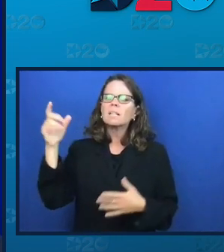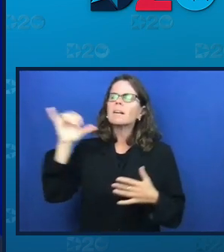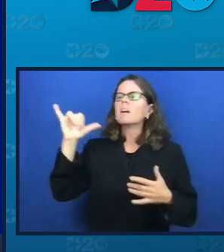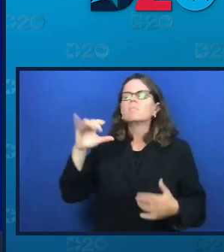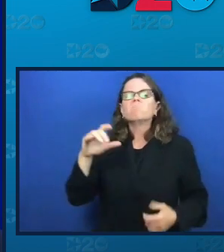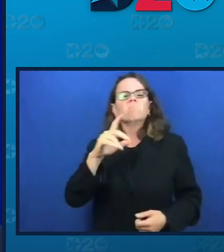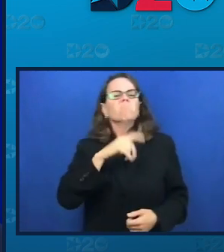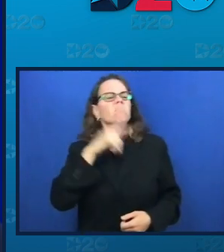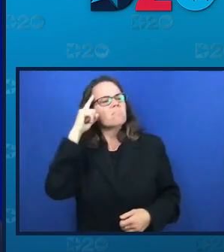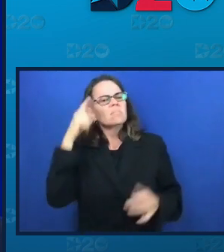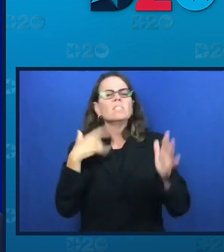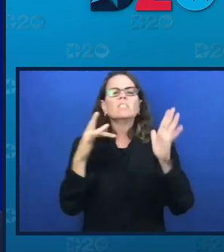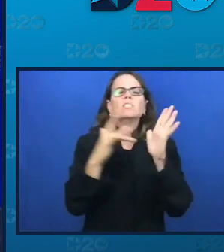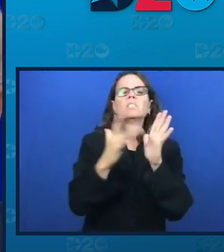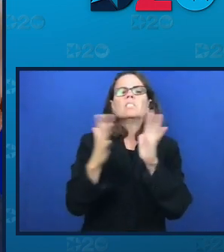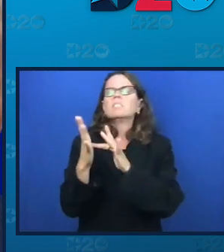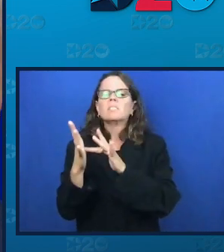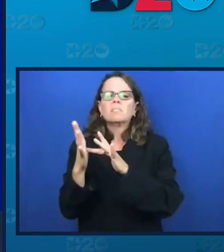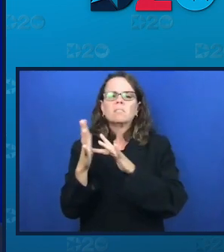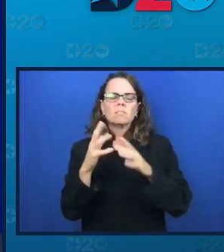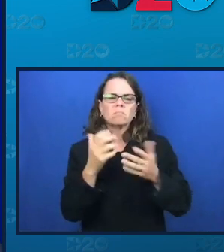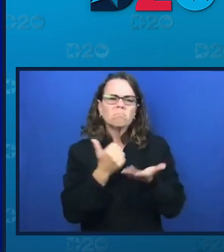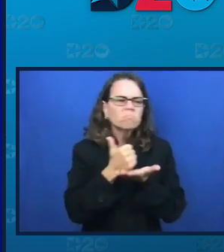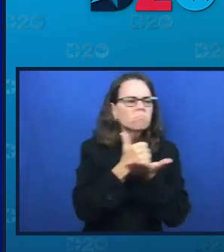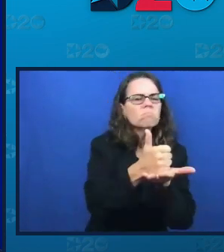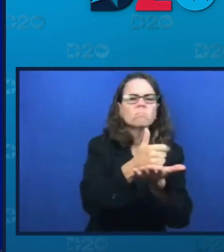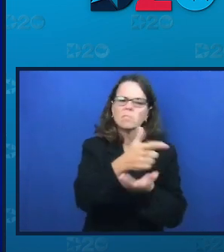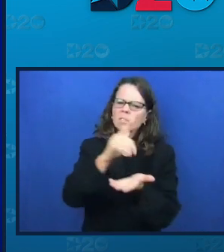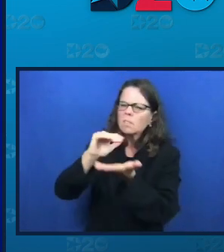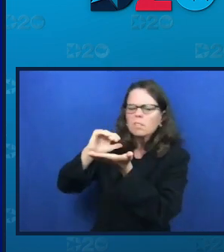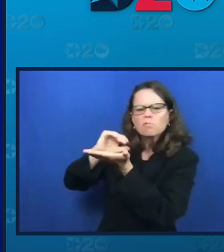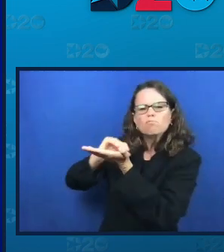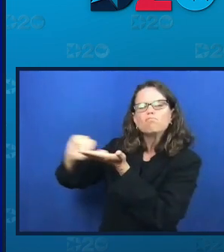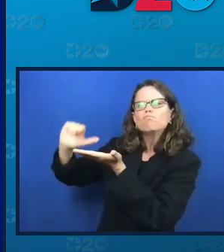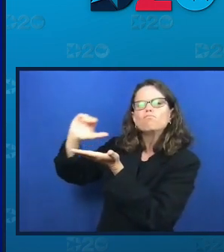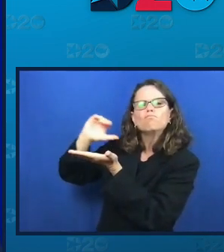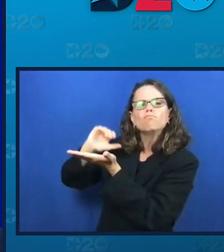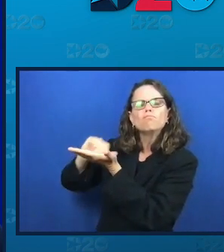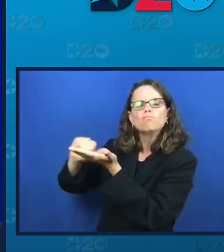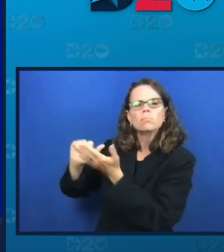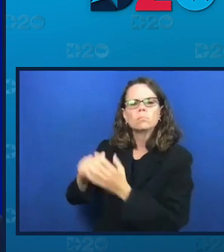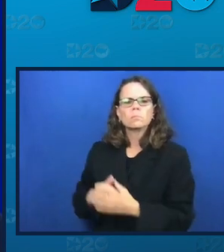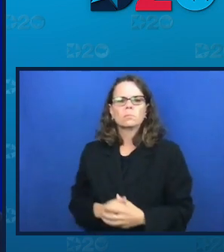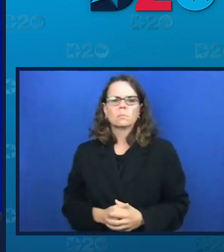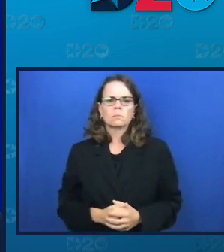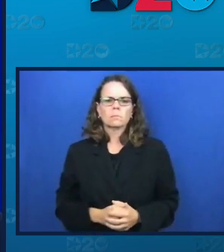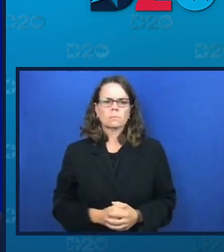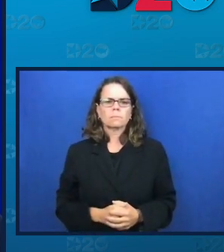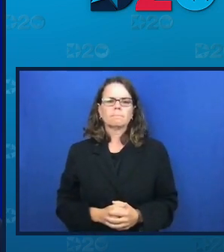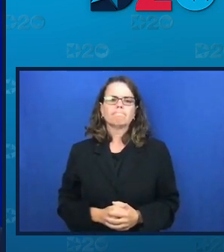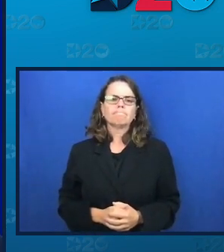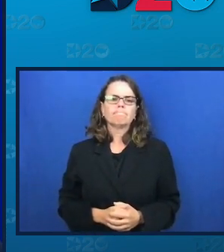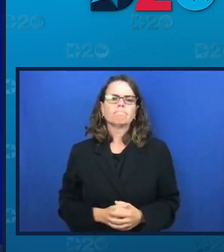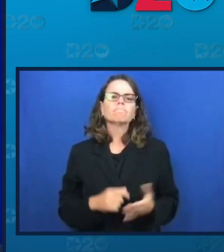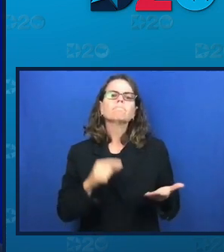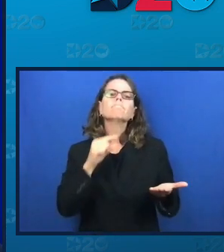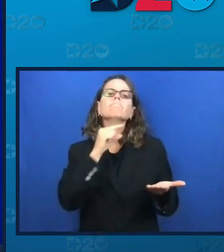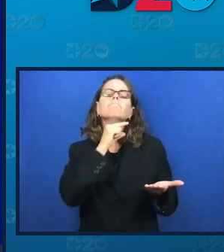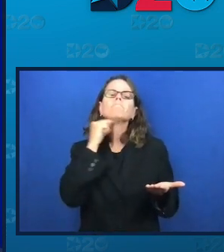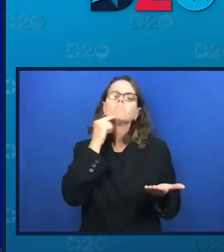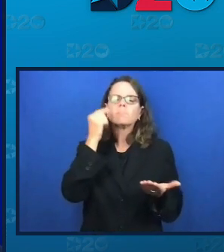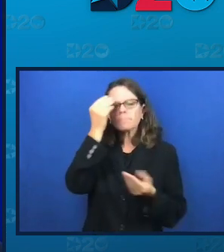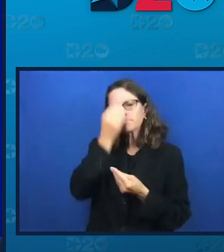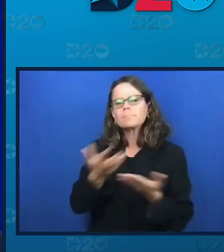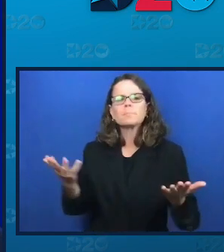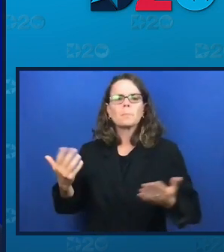Reverend, I'm not proselytizing. I happen to be a practicing Catholic. But I went back to the church because